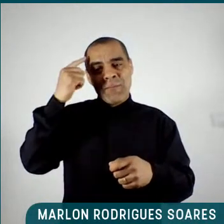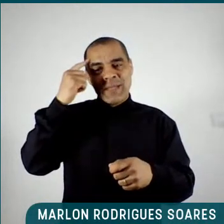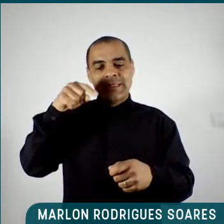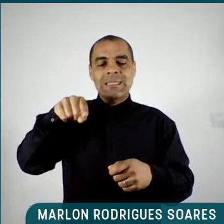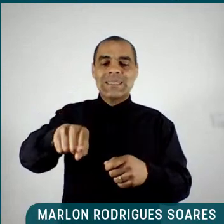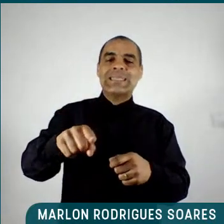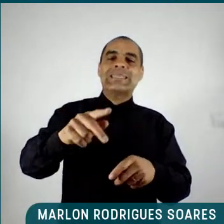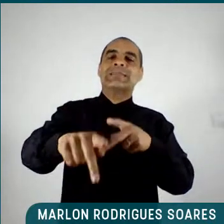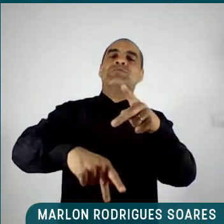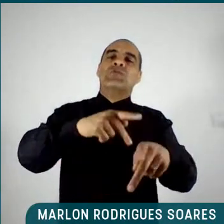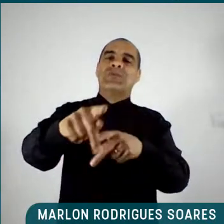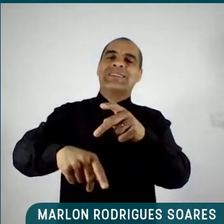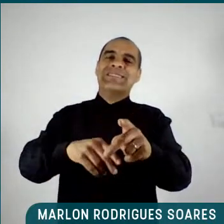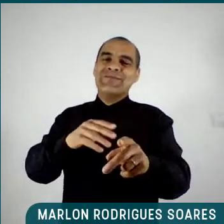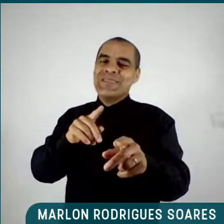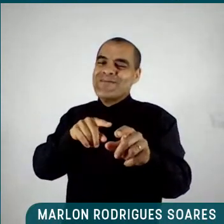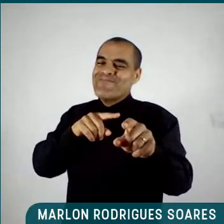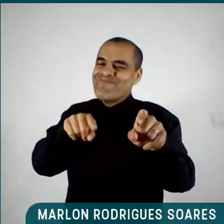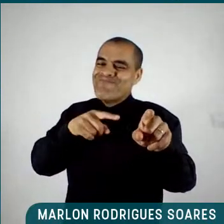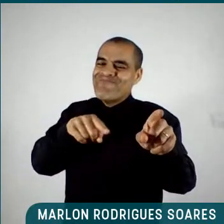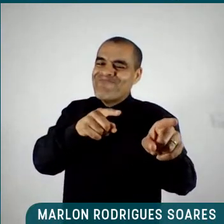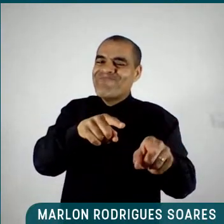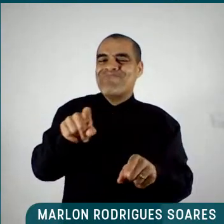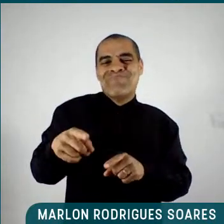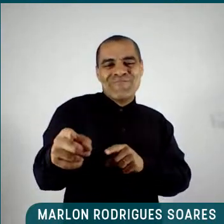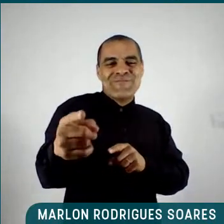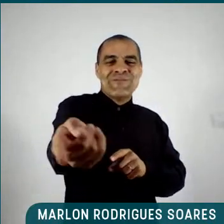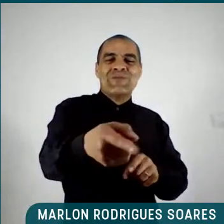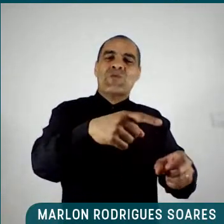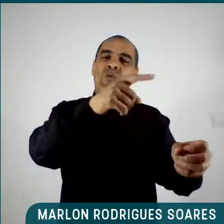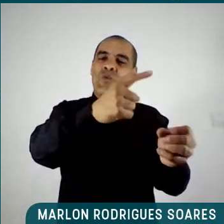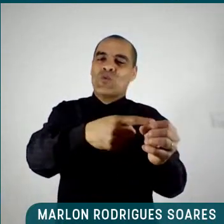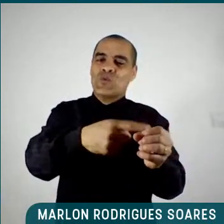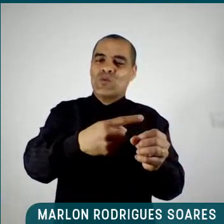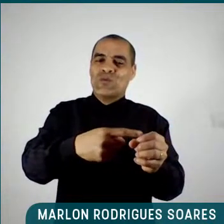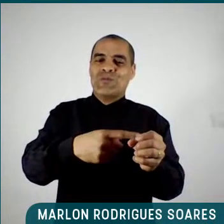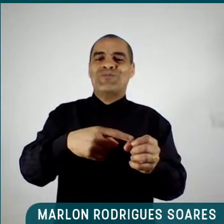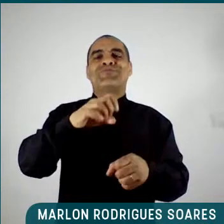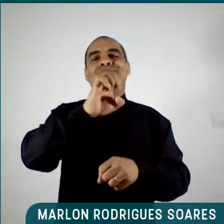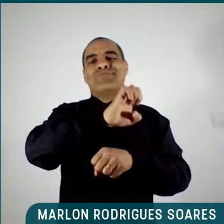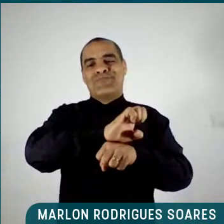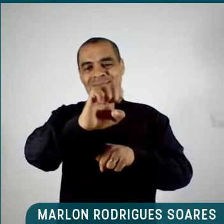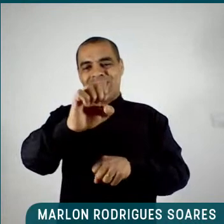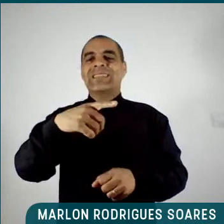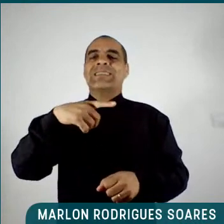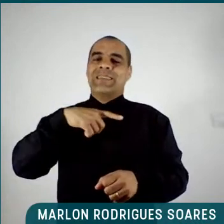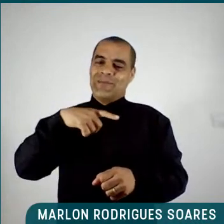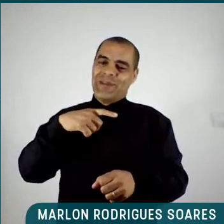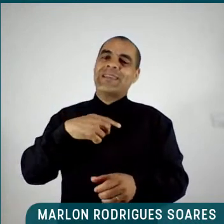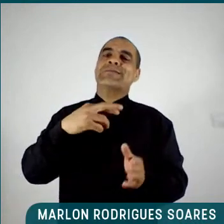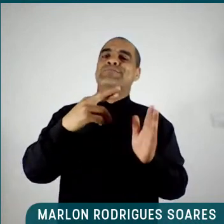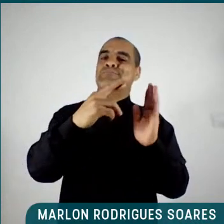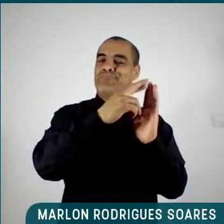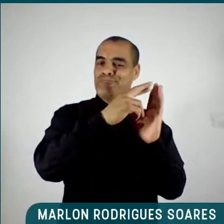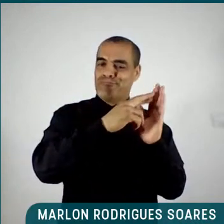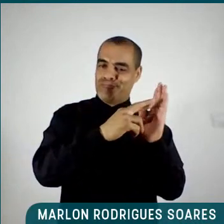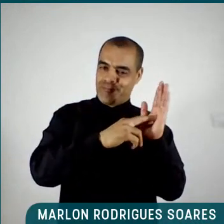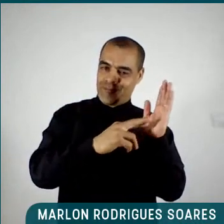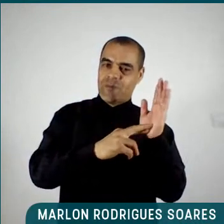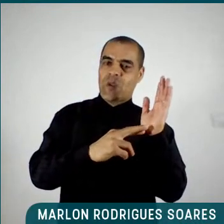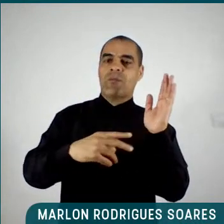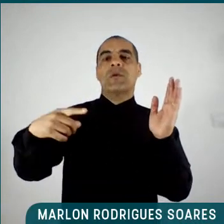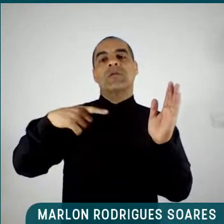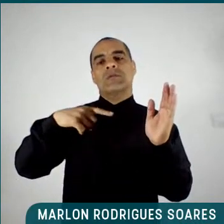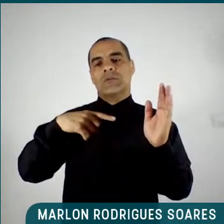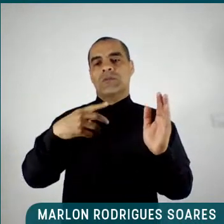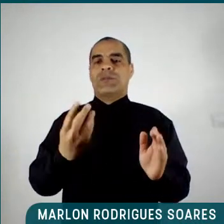about this population that are there. We have to think about that state, that municipalities that have their